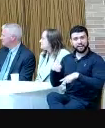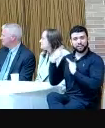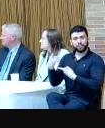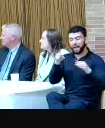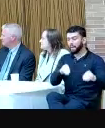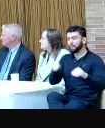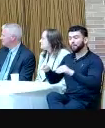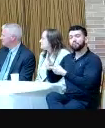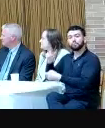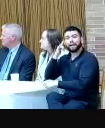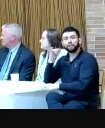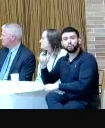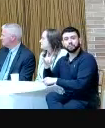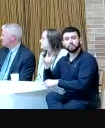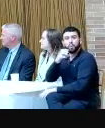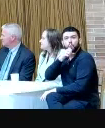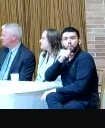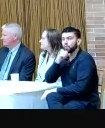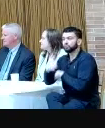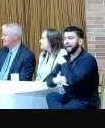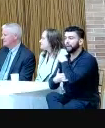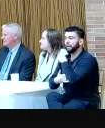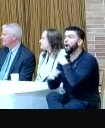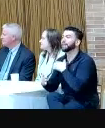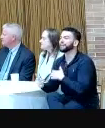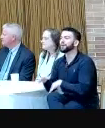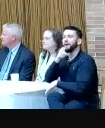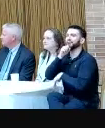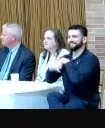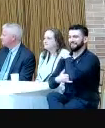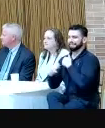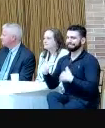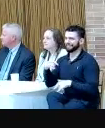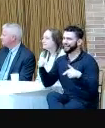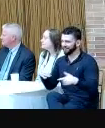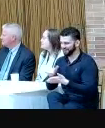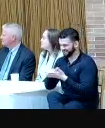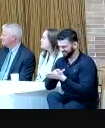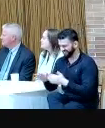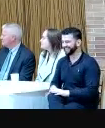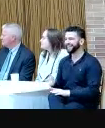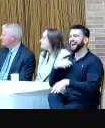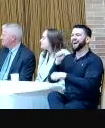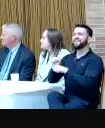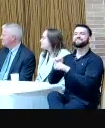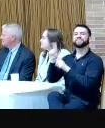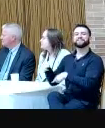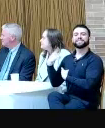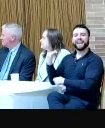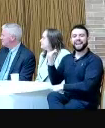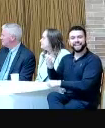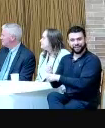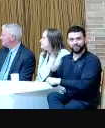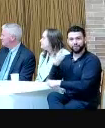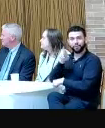from Middletown New York I've been with Kella Williams Hudson Valley reality for the last eight years and I have been